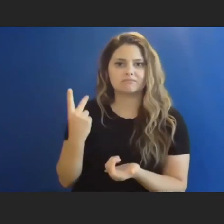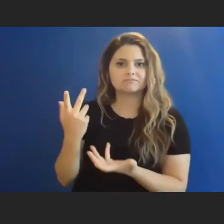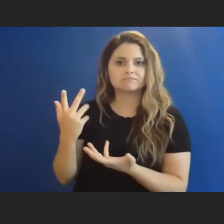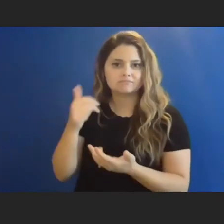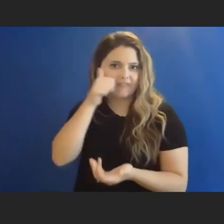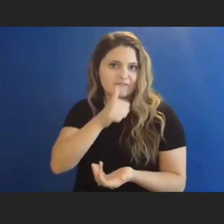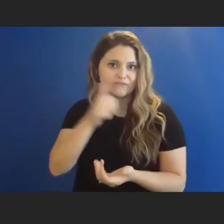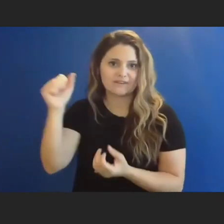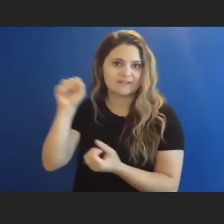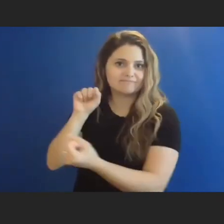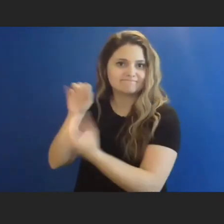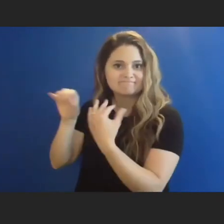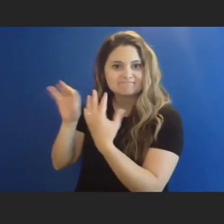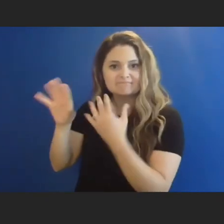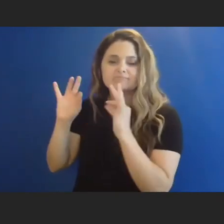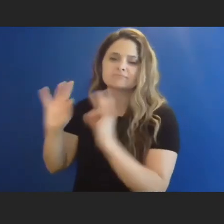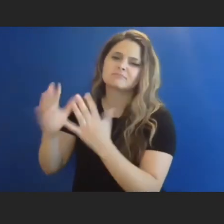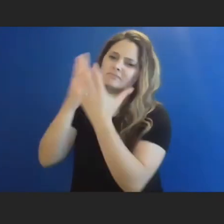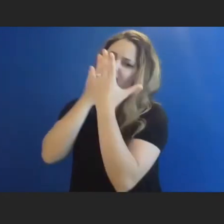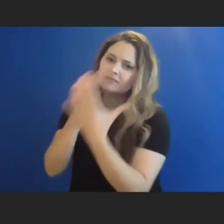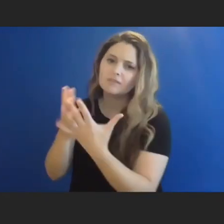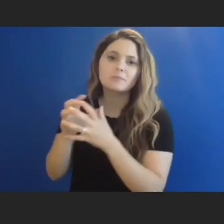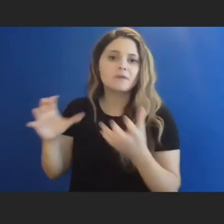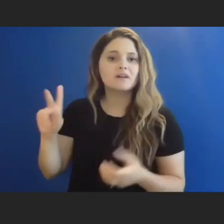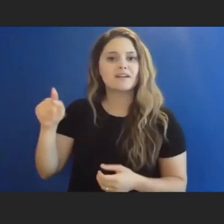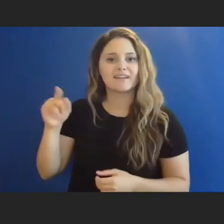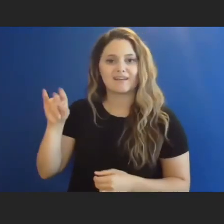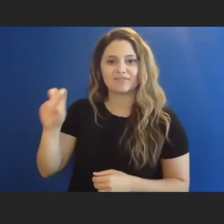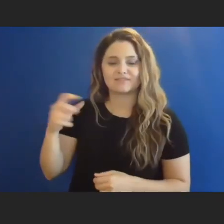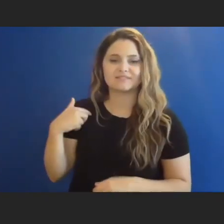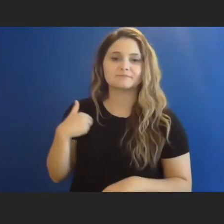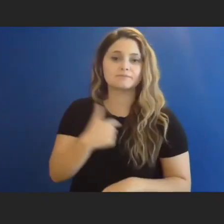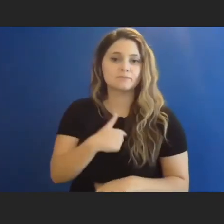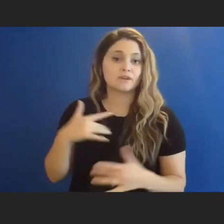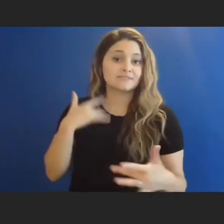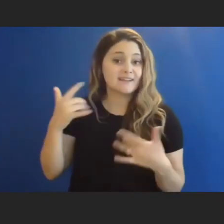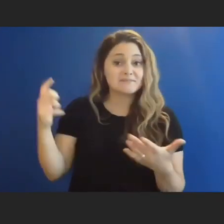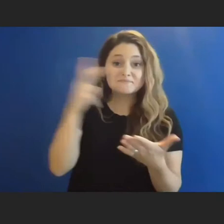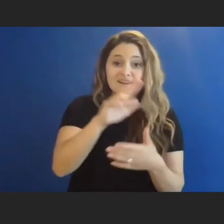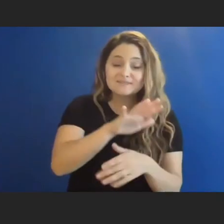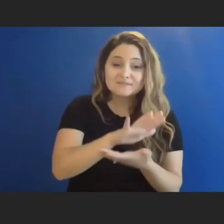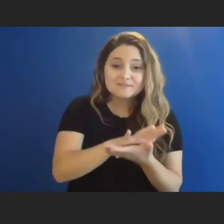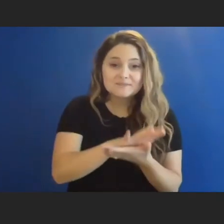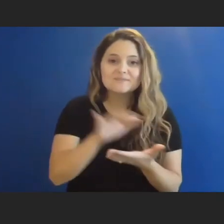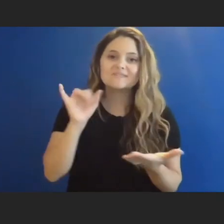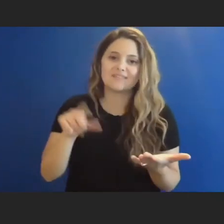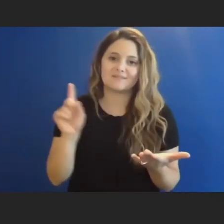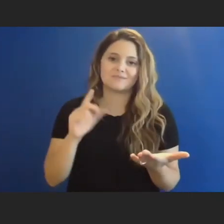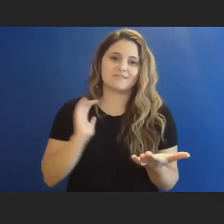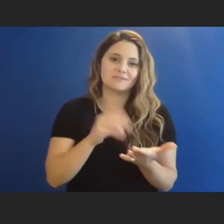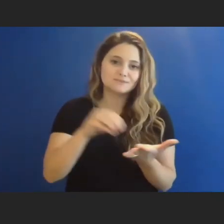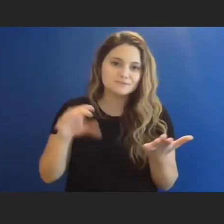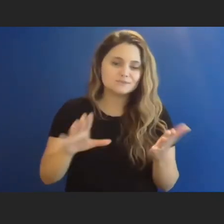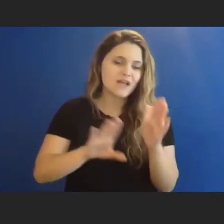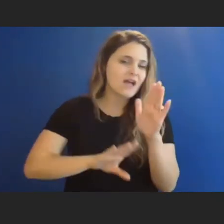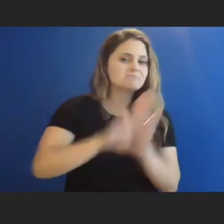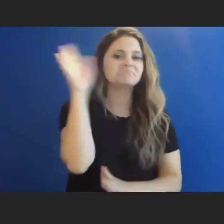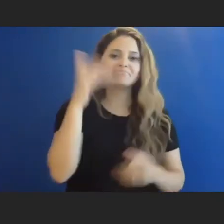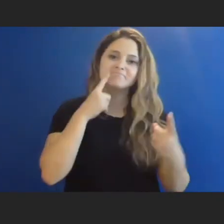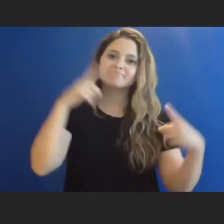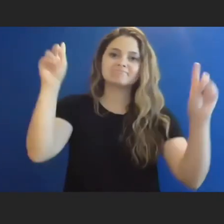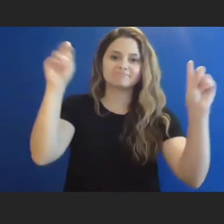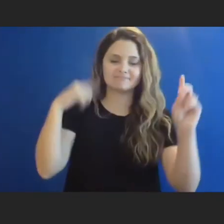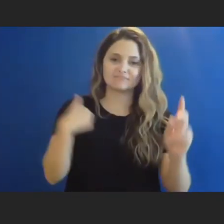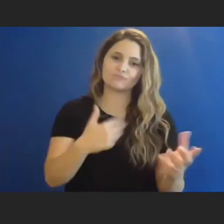single day. So Catherine, we appreciate you very much. We're excited to be back in school. This is where our students thrive, and we're